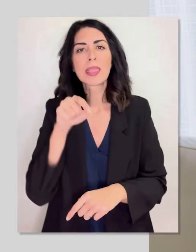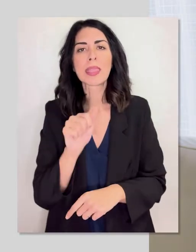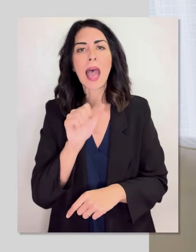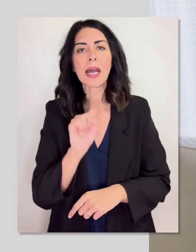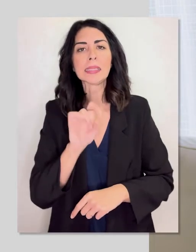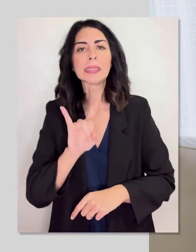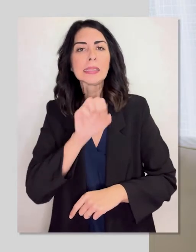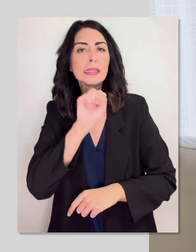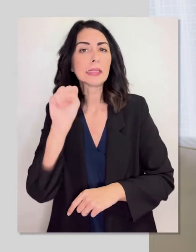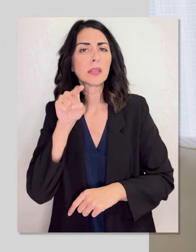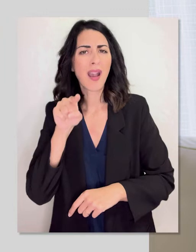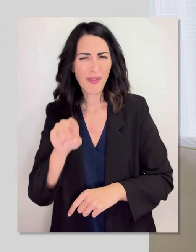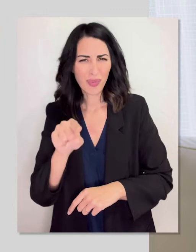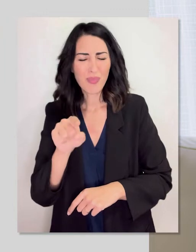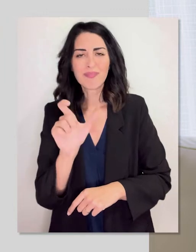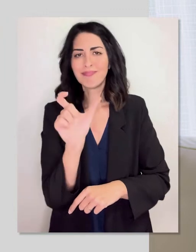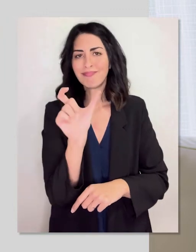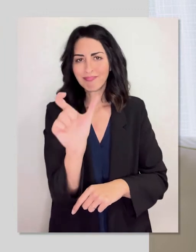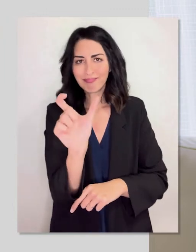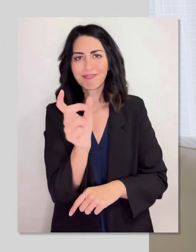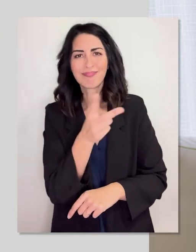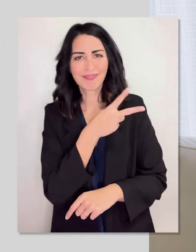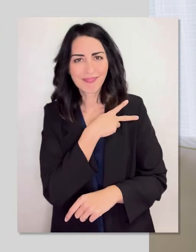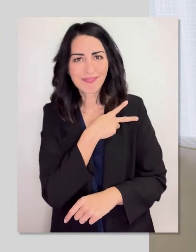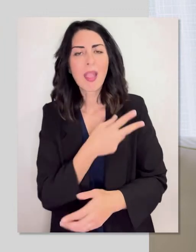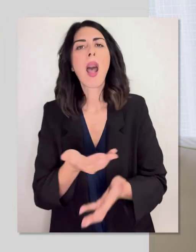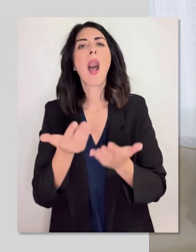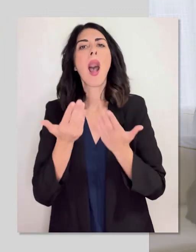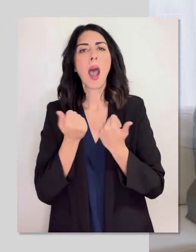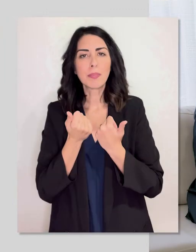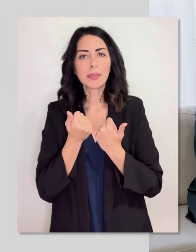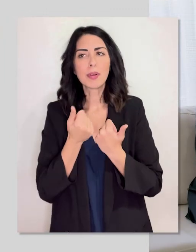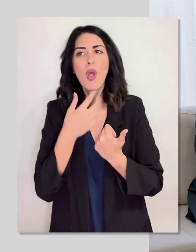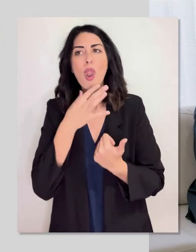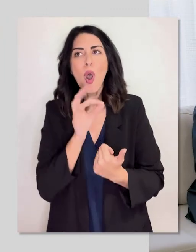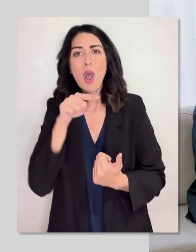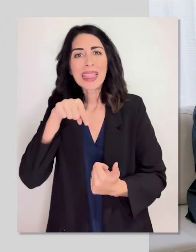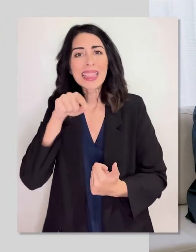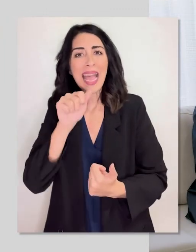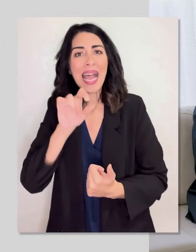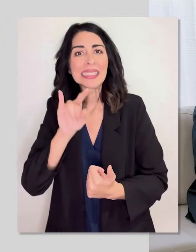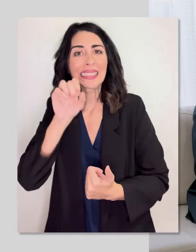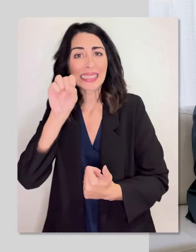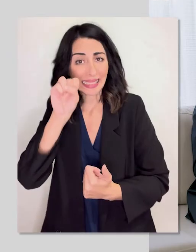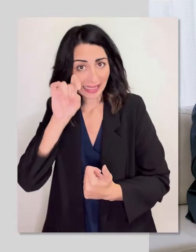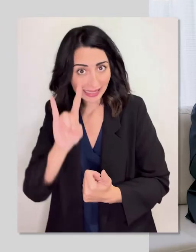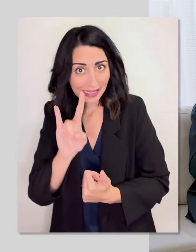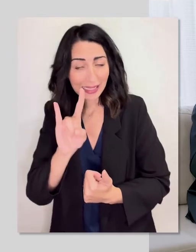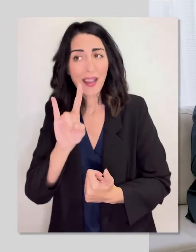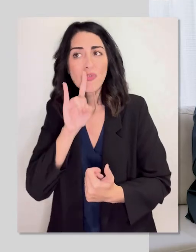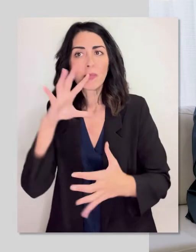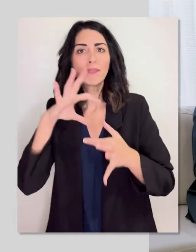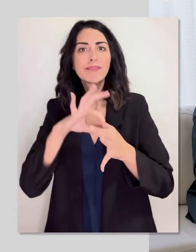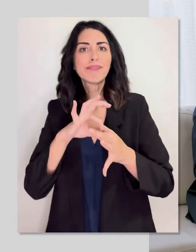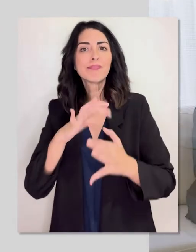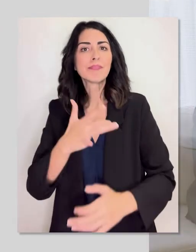tension means it could be psychological or stress. And it could be psychological. It could be